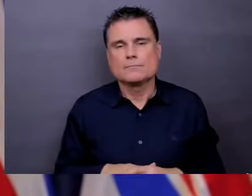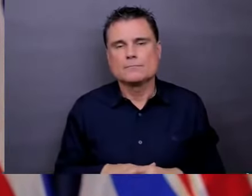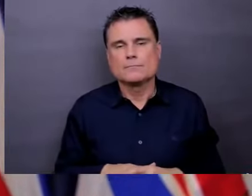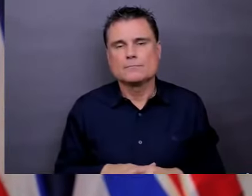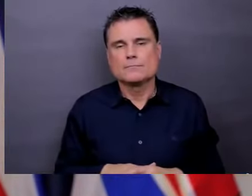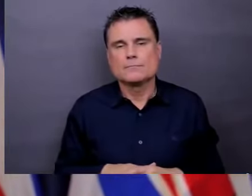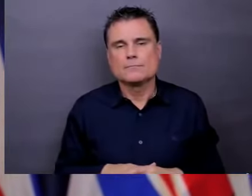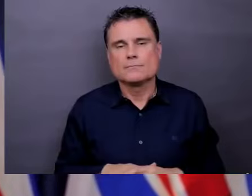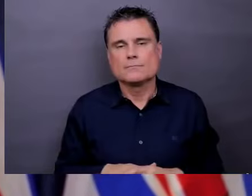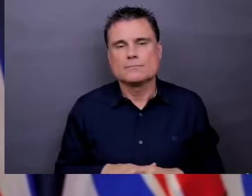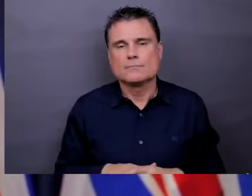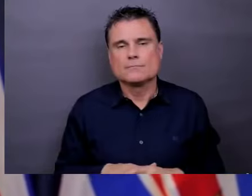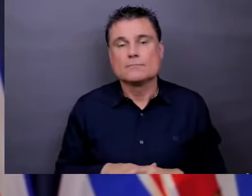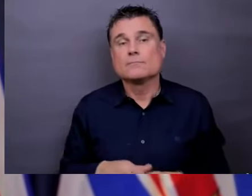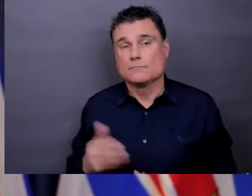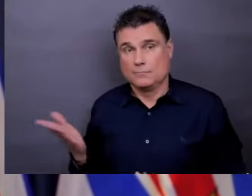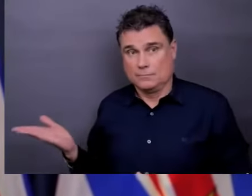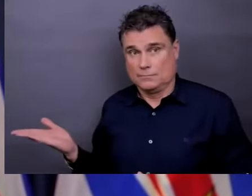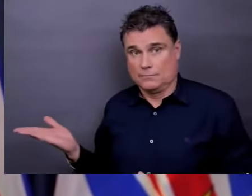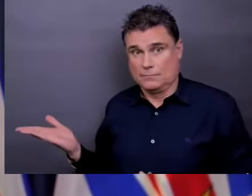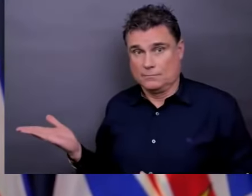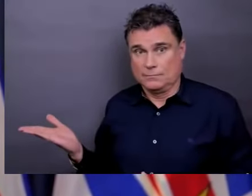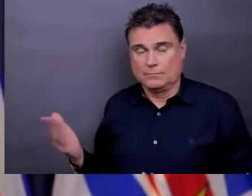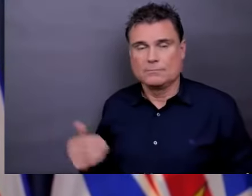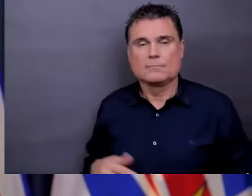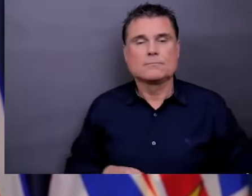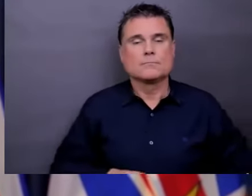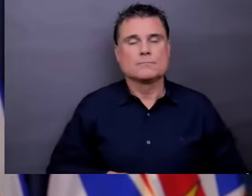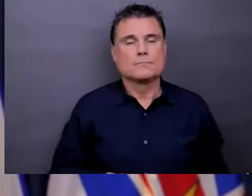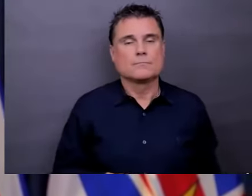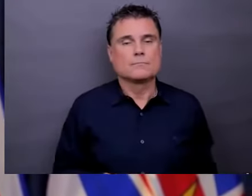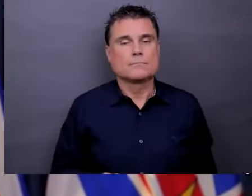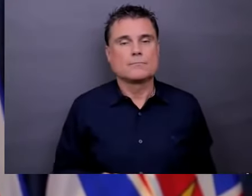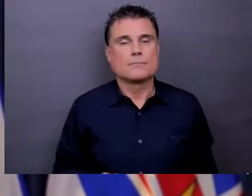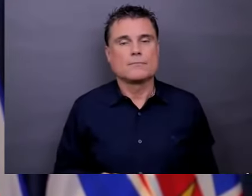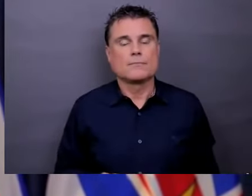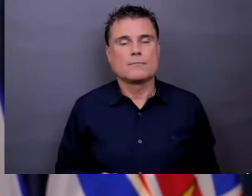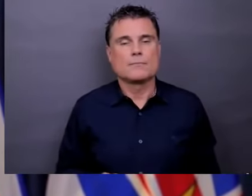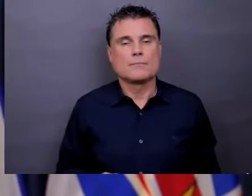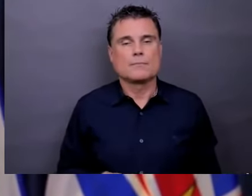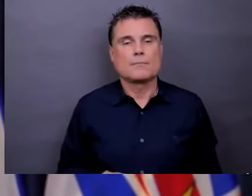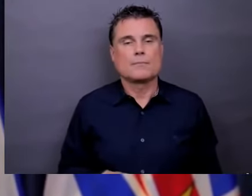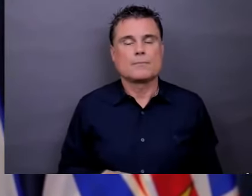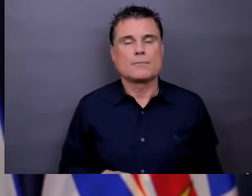And just April, that's already started. I think I reported earlier, but just important to